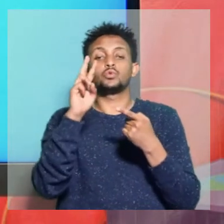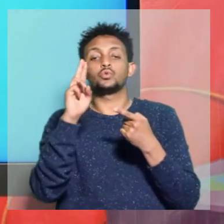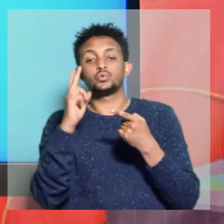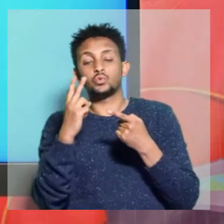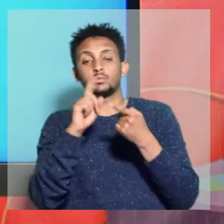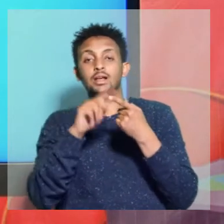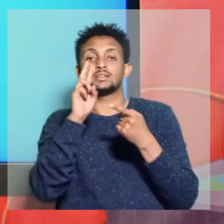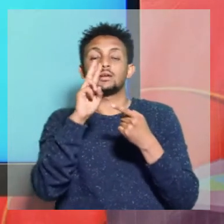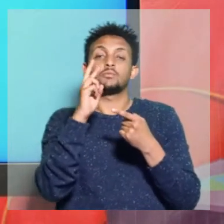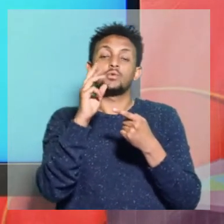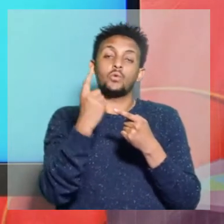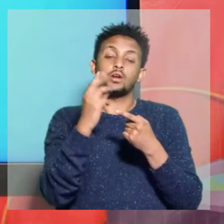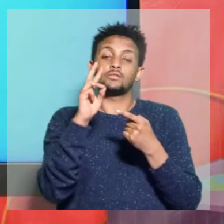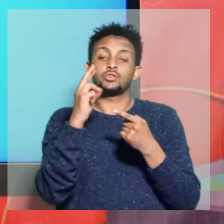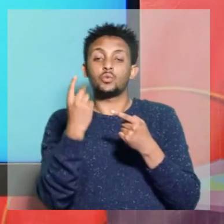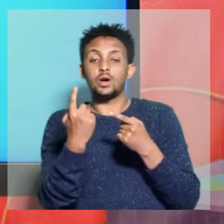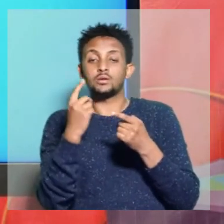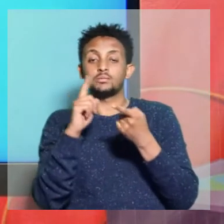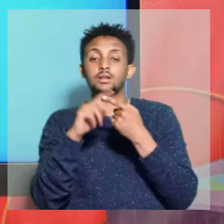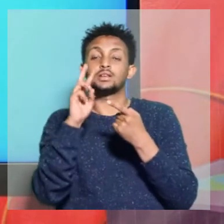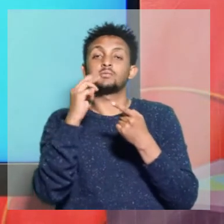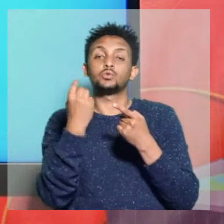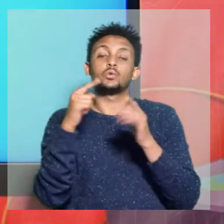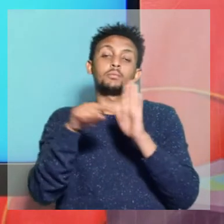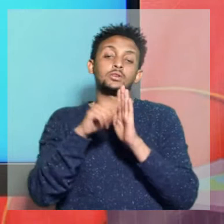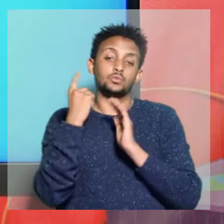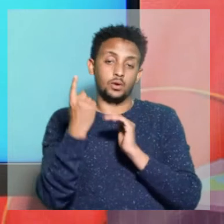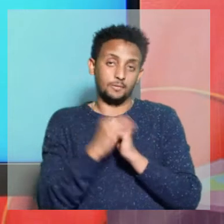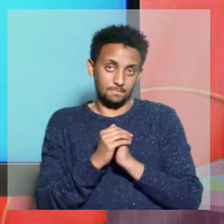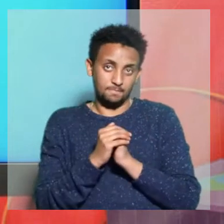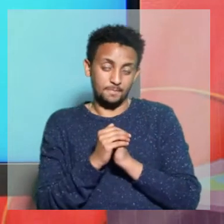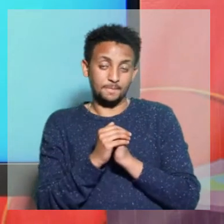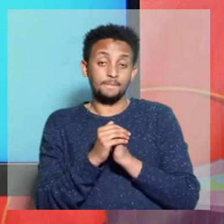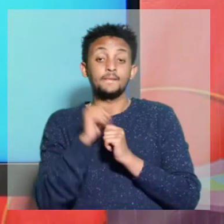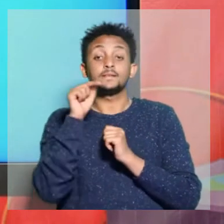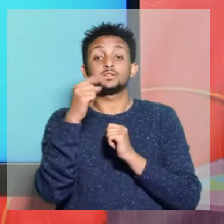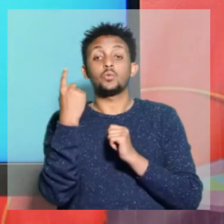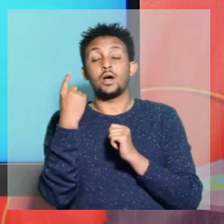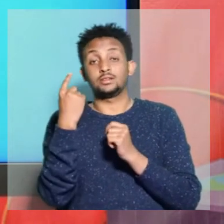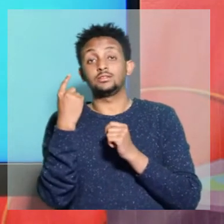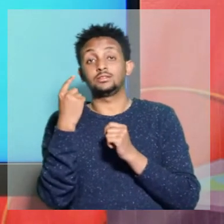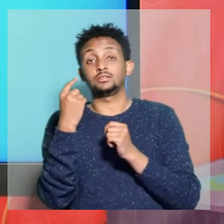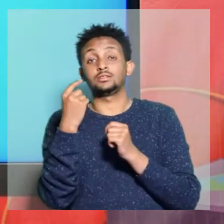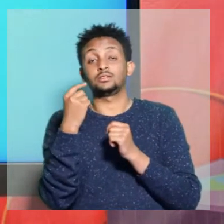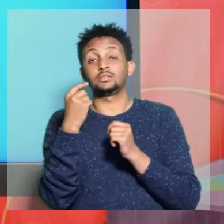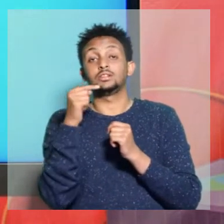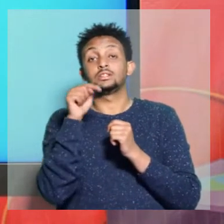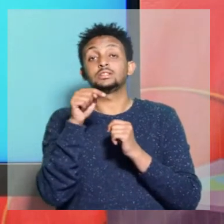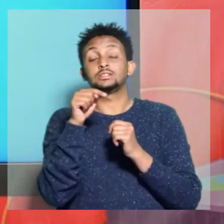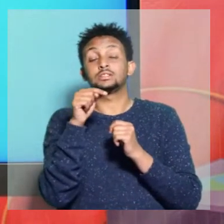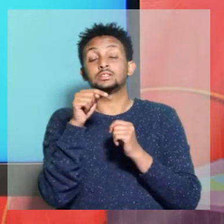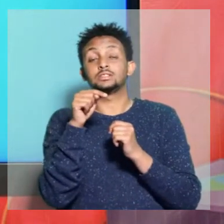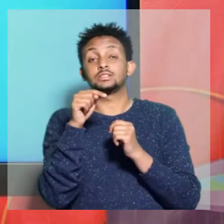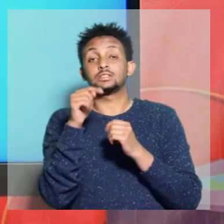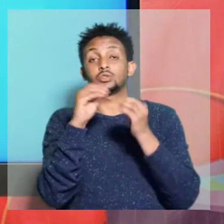to m1 v1 plus m2 v2. This is the momentum. So in this case, we have found